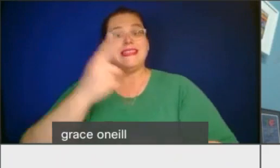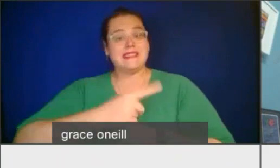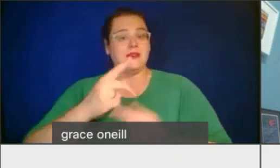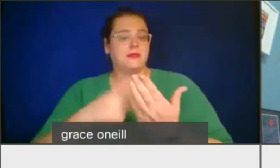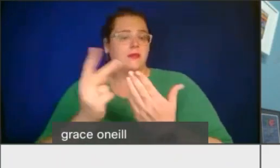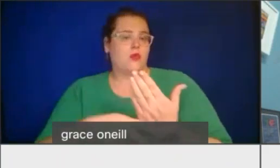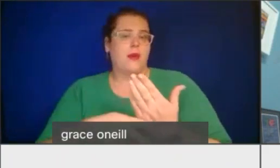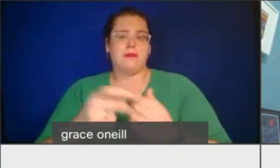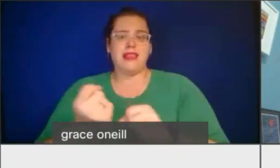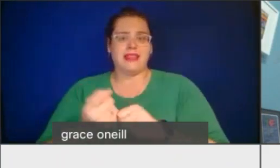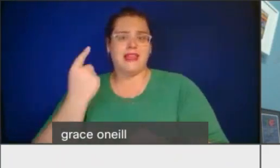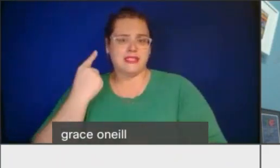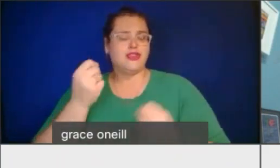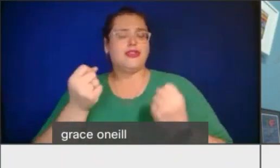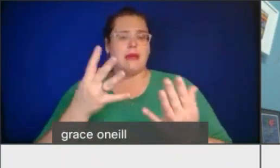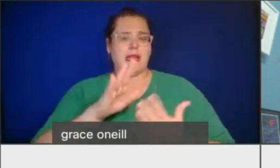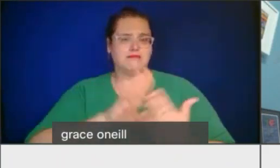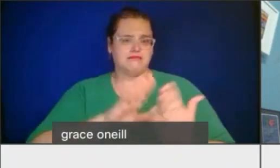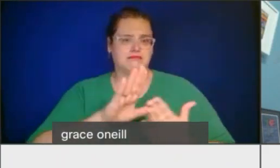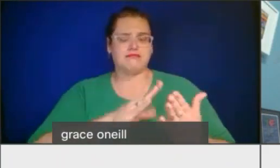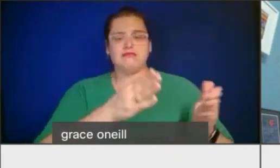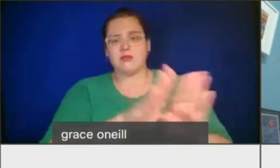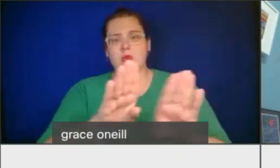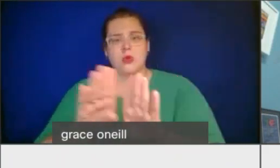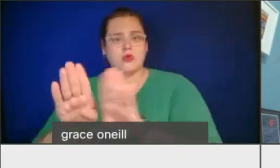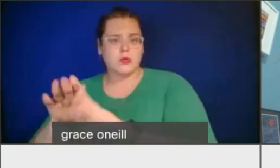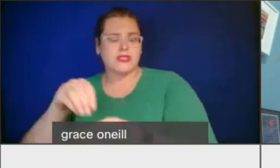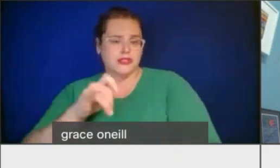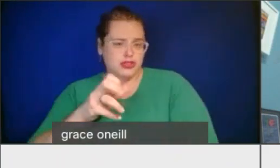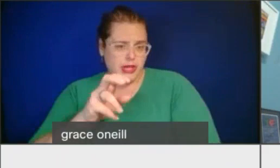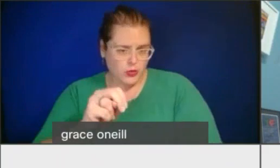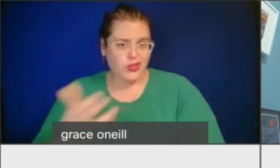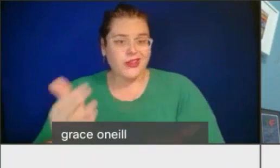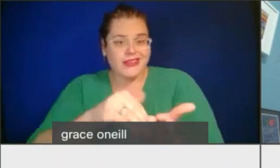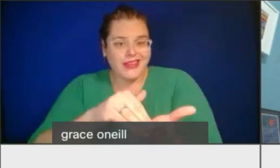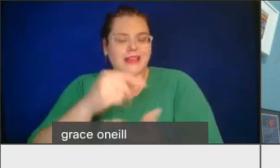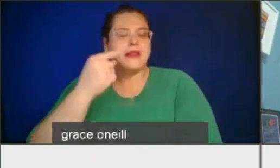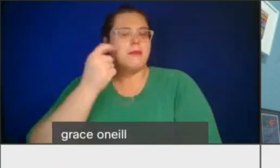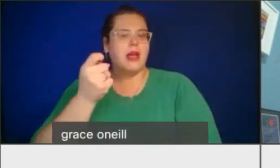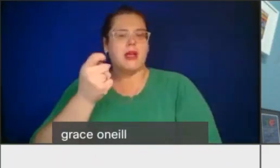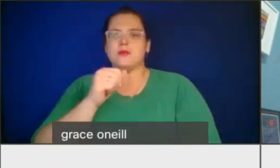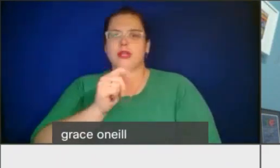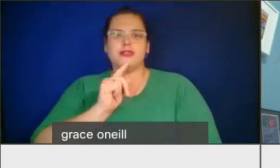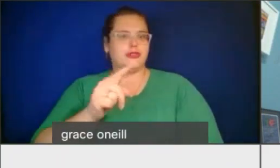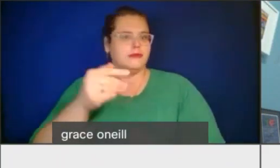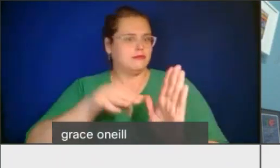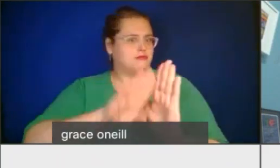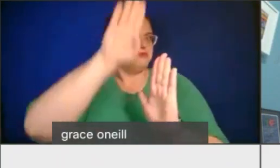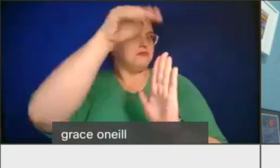January to see where the current COVID wave goes. Is there any discussion about an Appendix K retainer payment